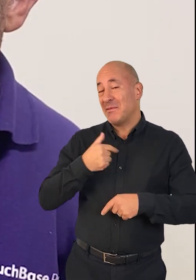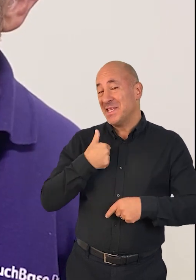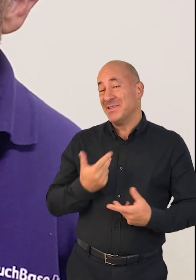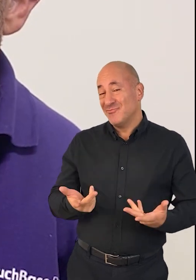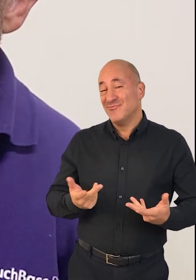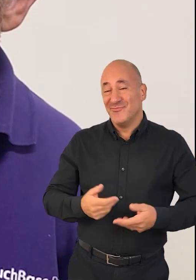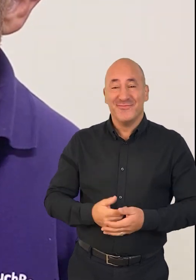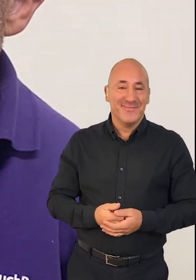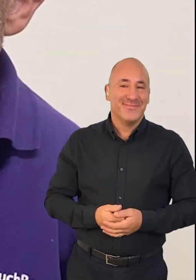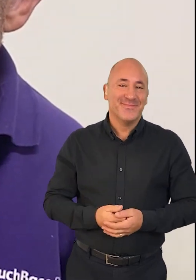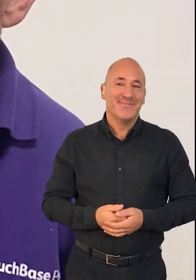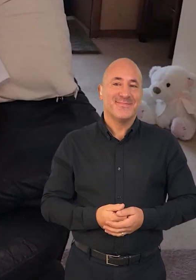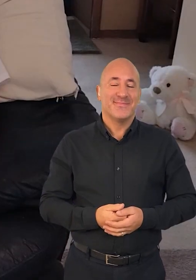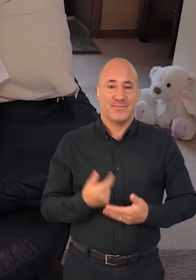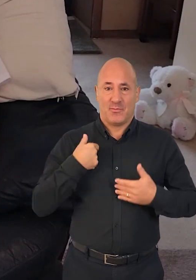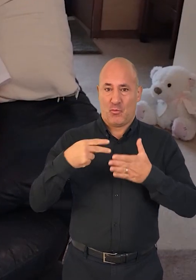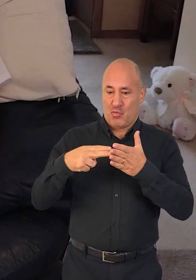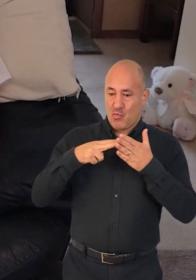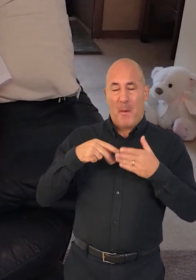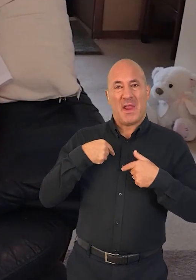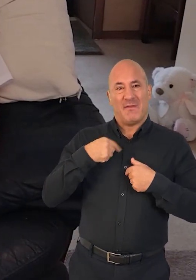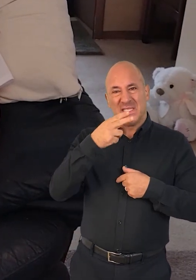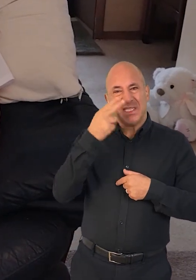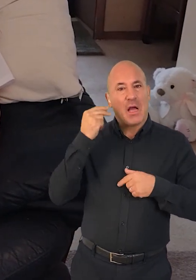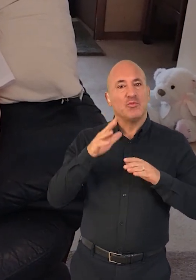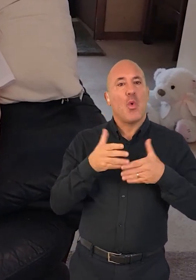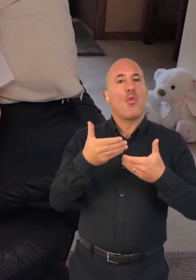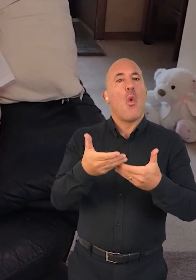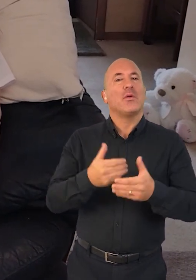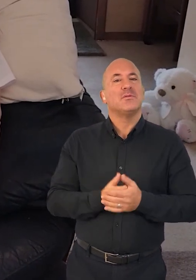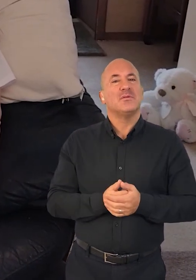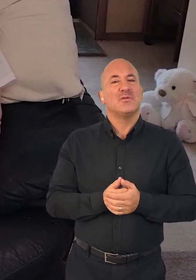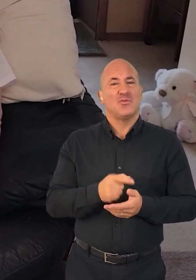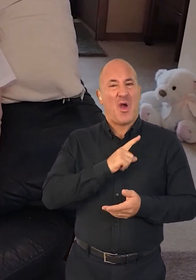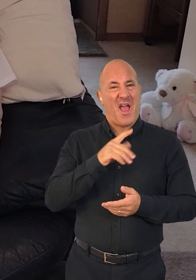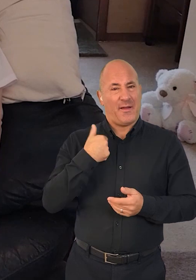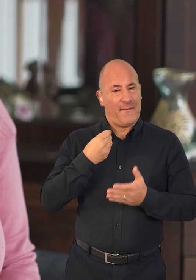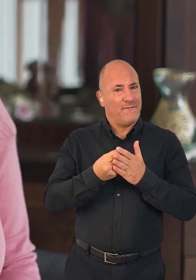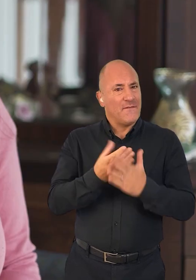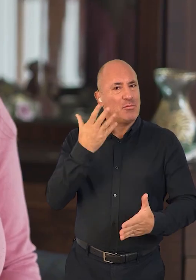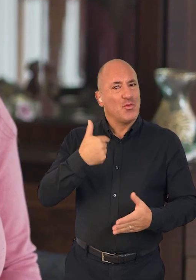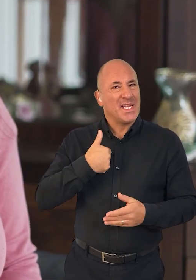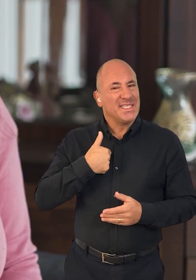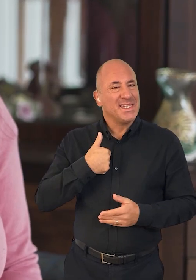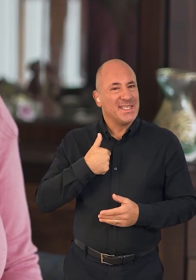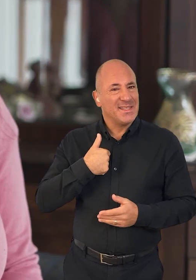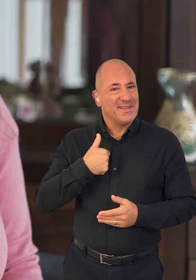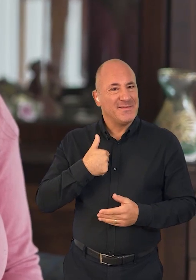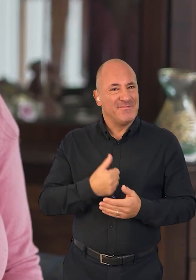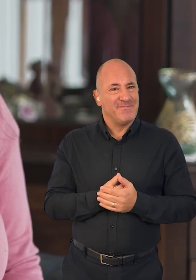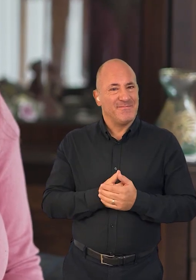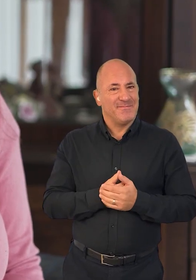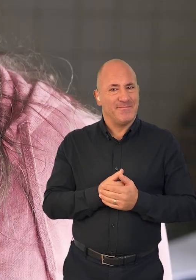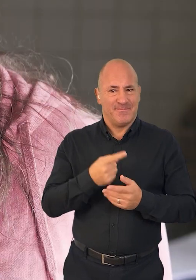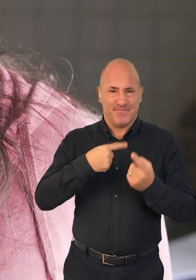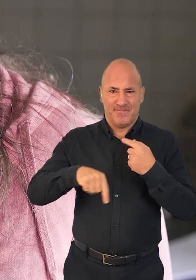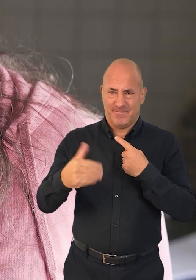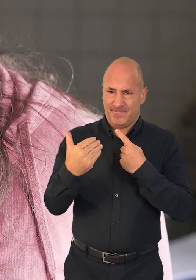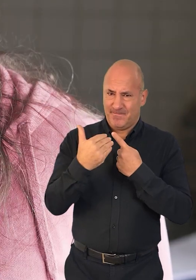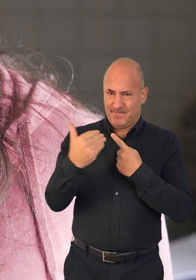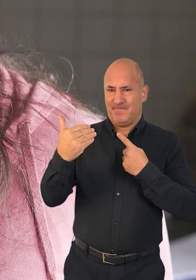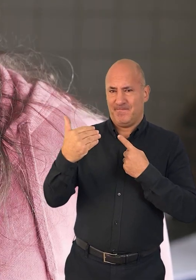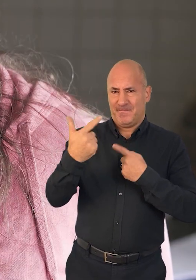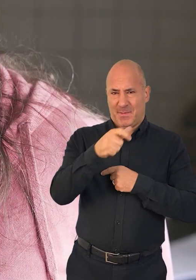Because they like me. I got nominated for a Sense Award because of the fundraising I did. I